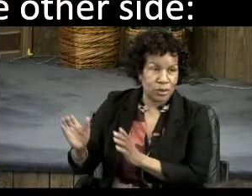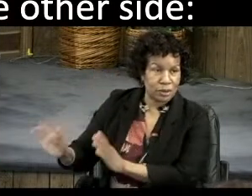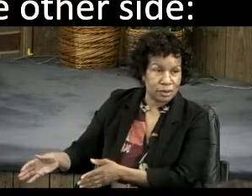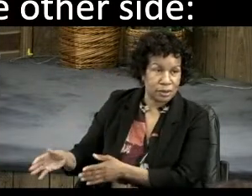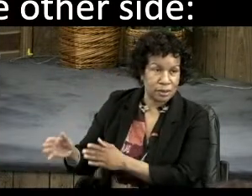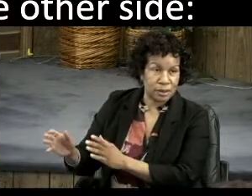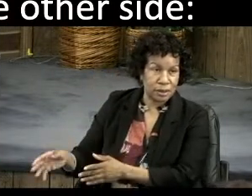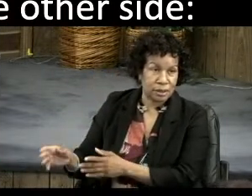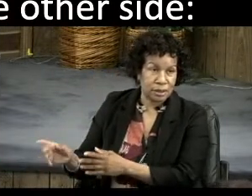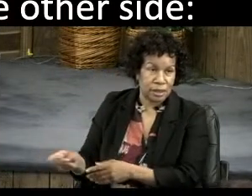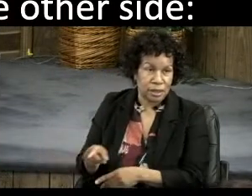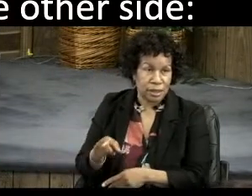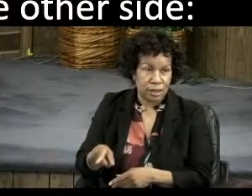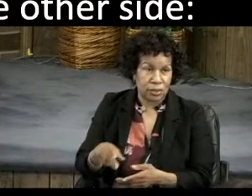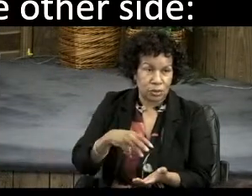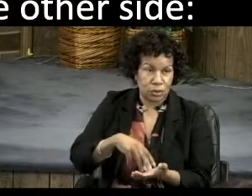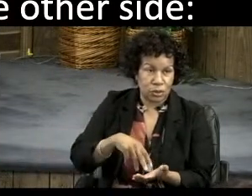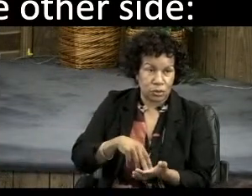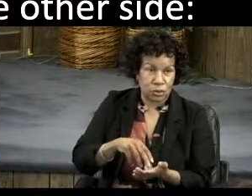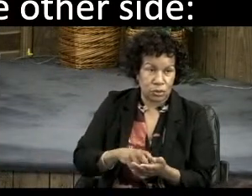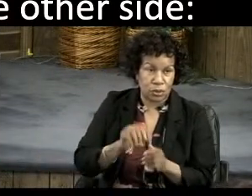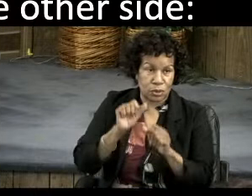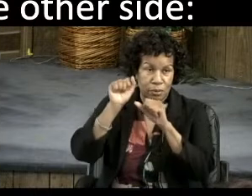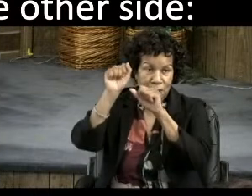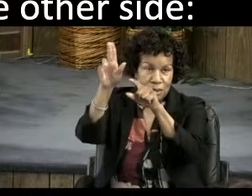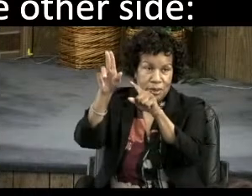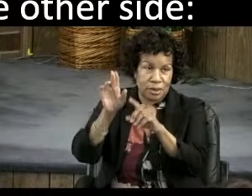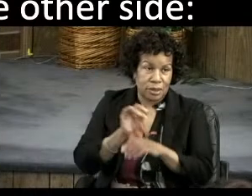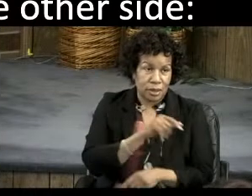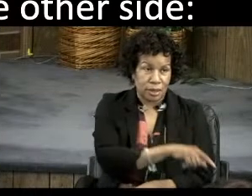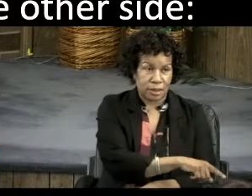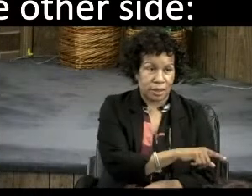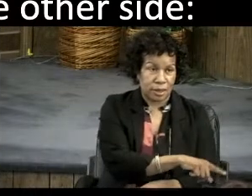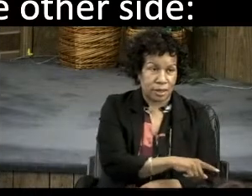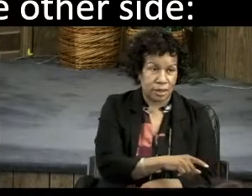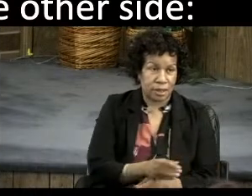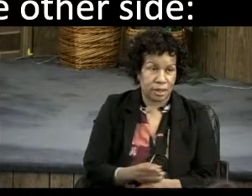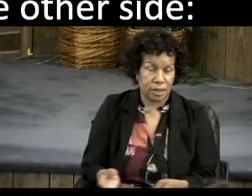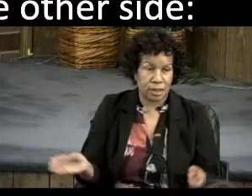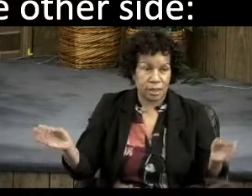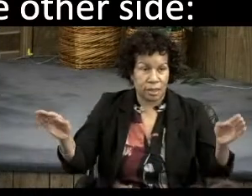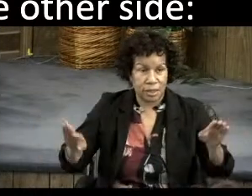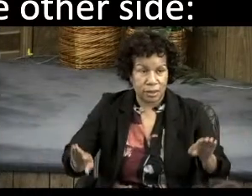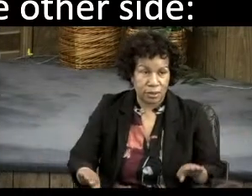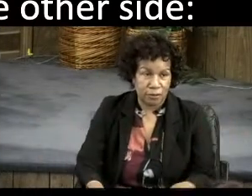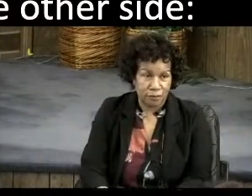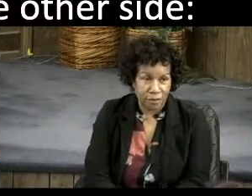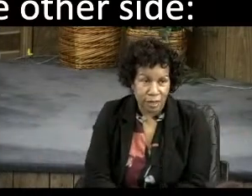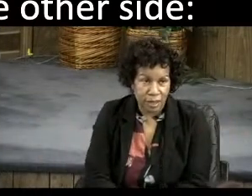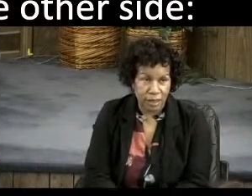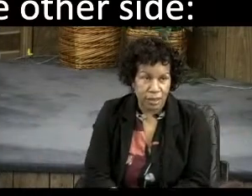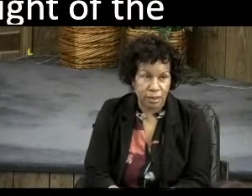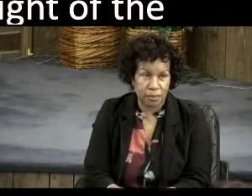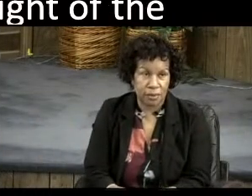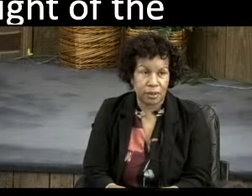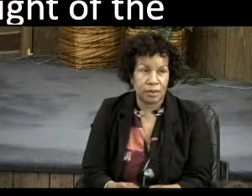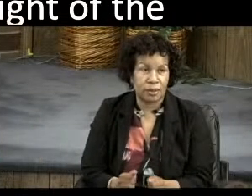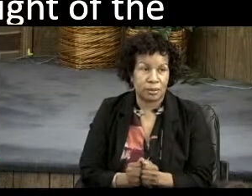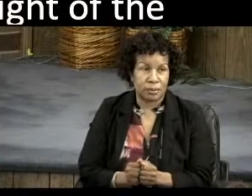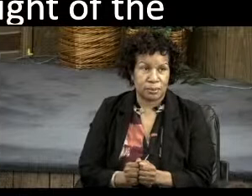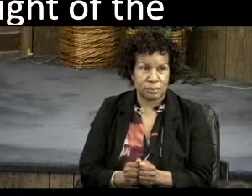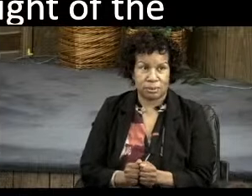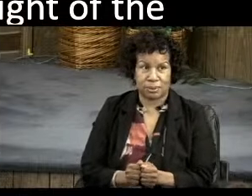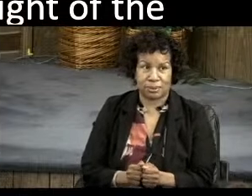the one side, and Israel stood on a mountain on the other side. And there was a valley